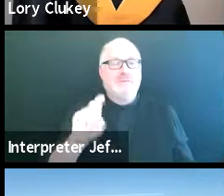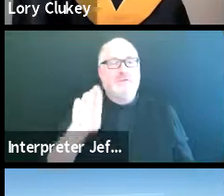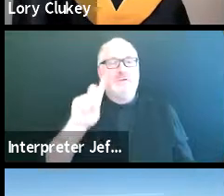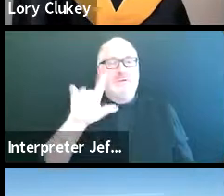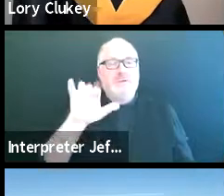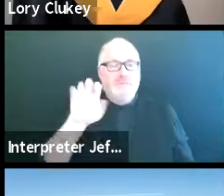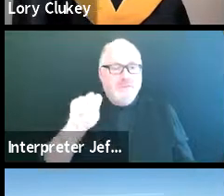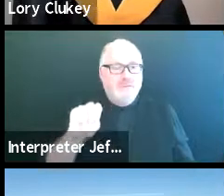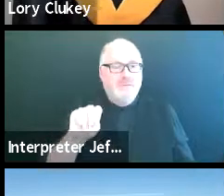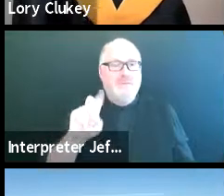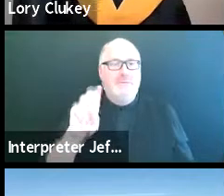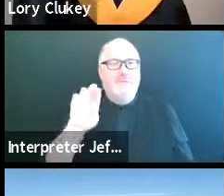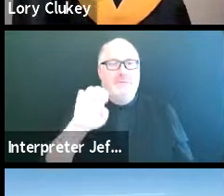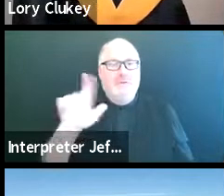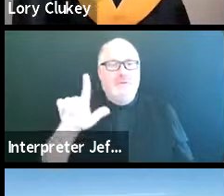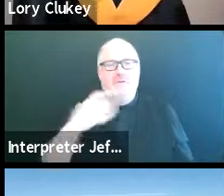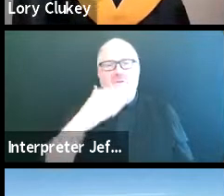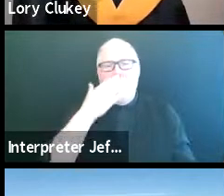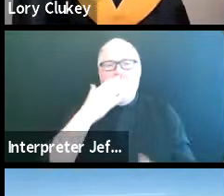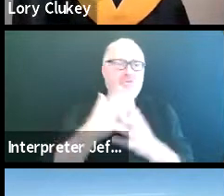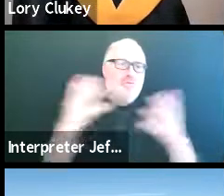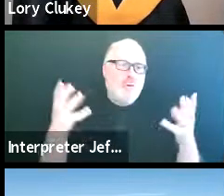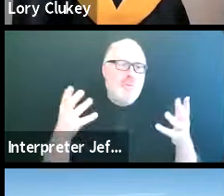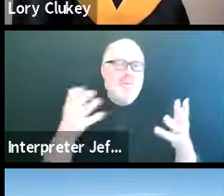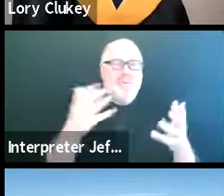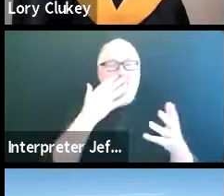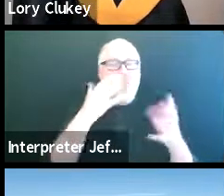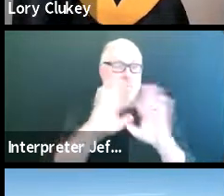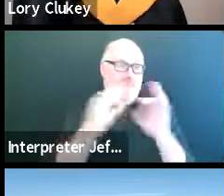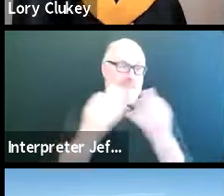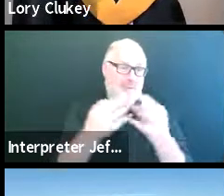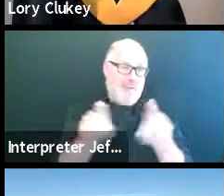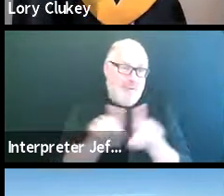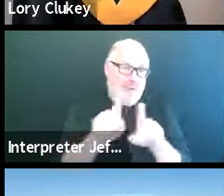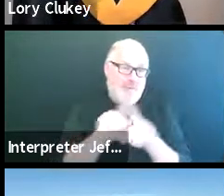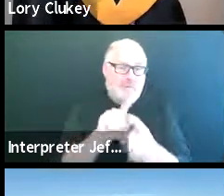Dr. McNeil. Thank you so much, and thank you to my family.